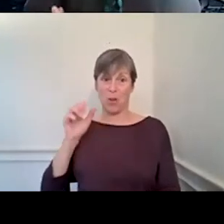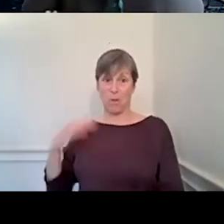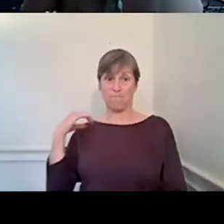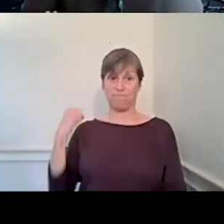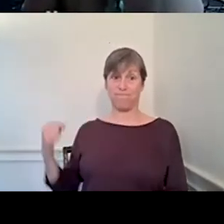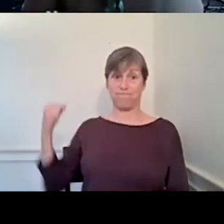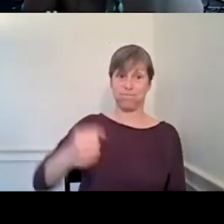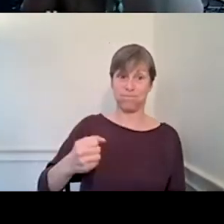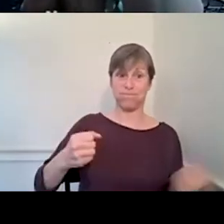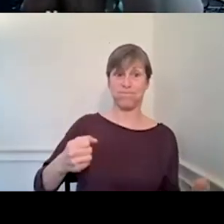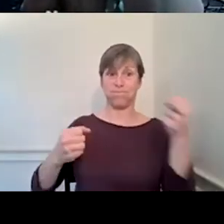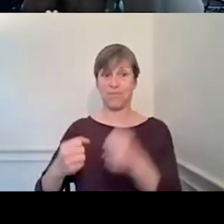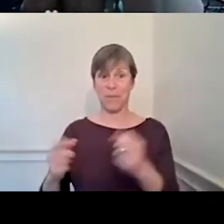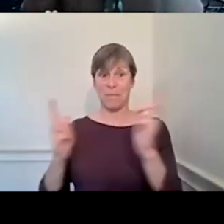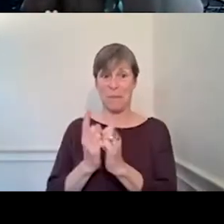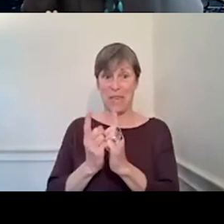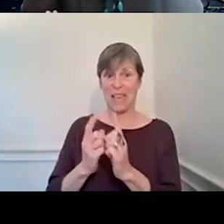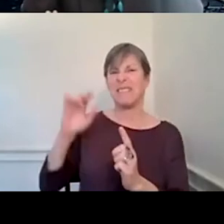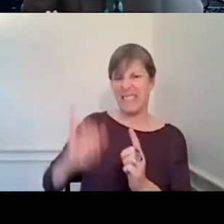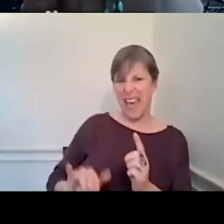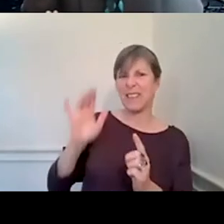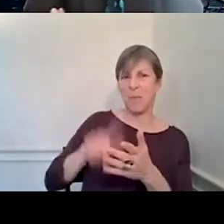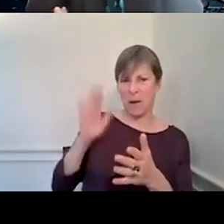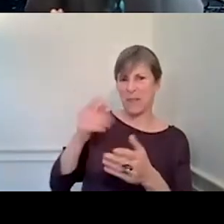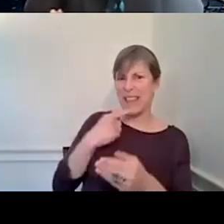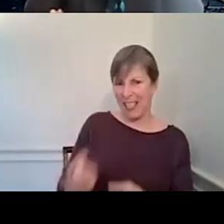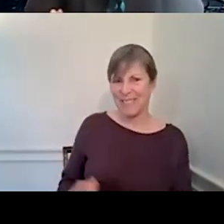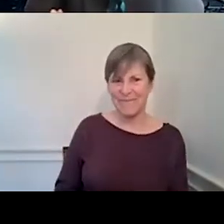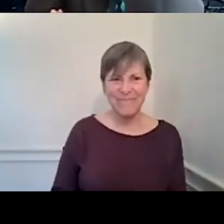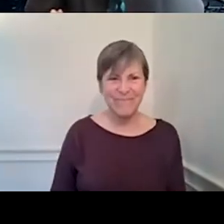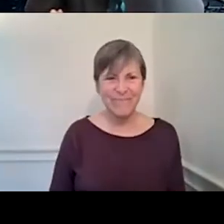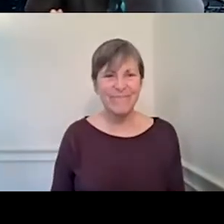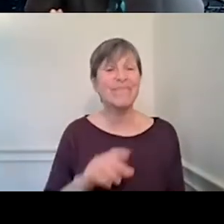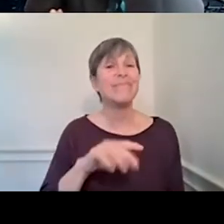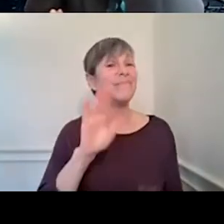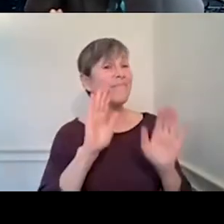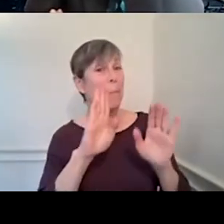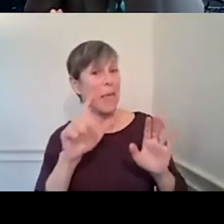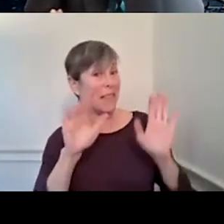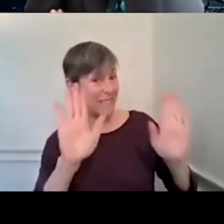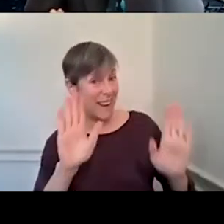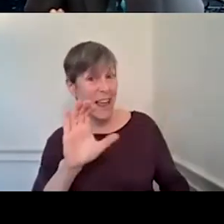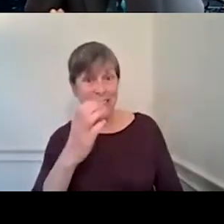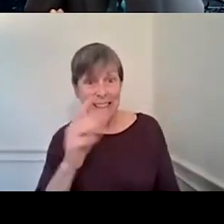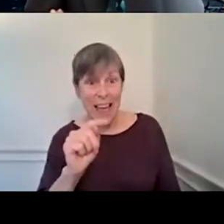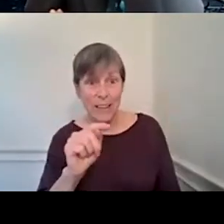Excellent advice. Thank you. Yeah. Chet, don't forget to unmute.